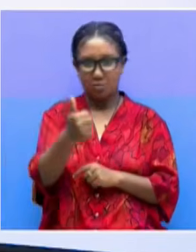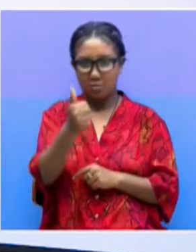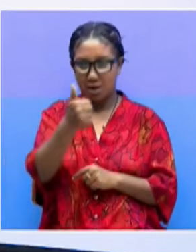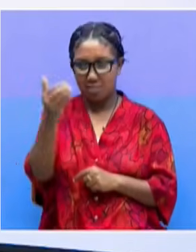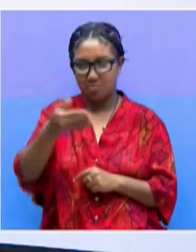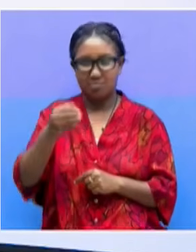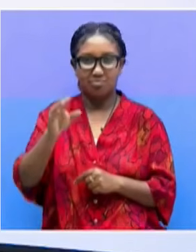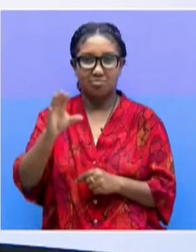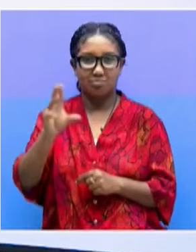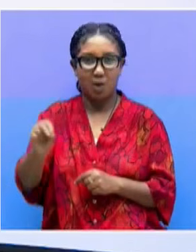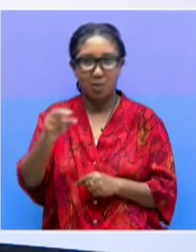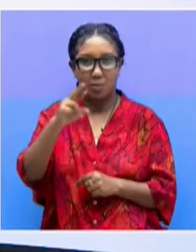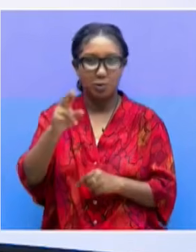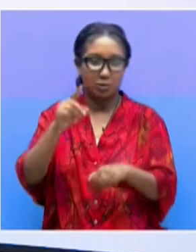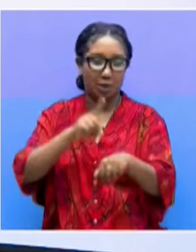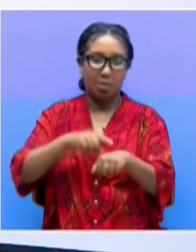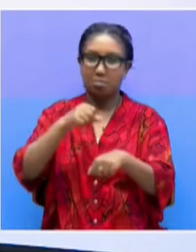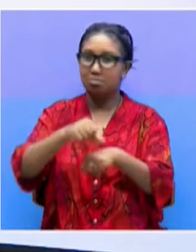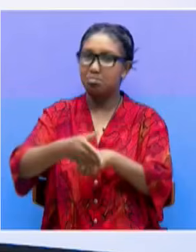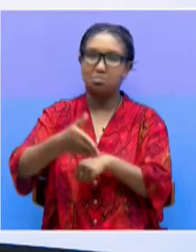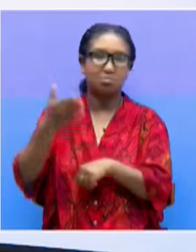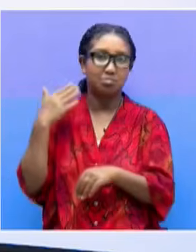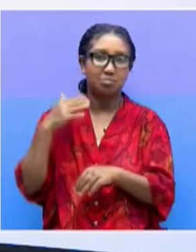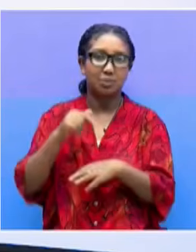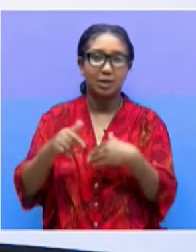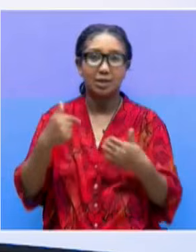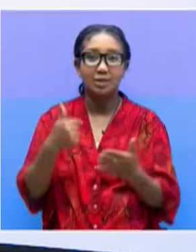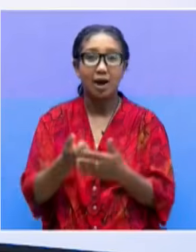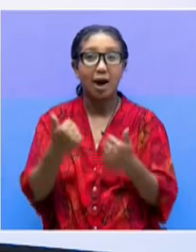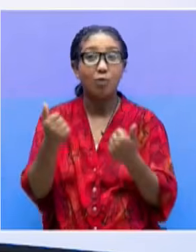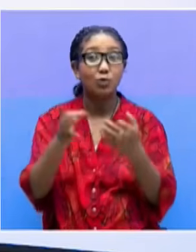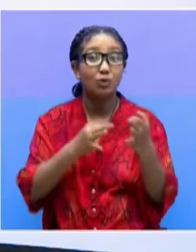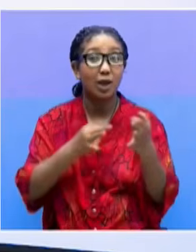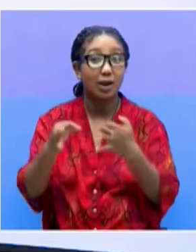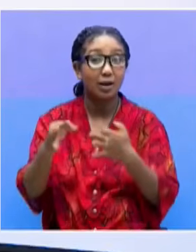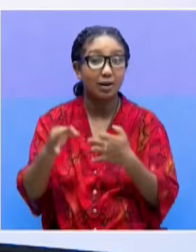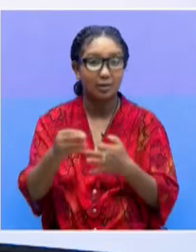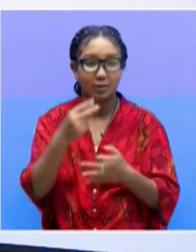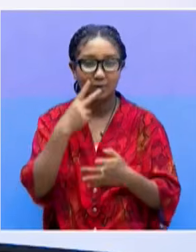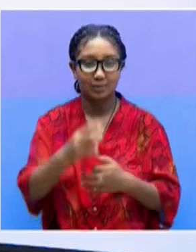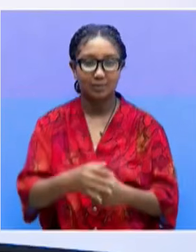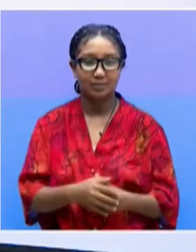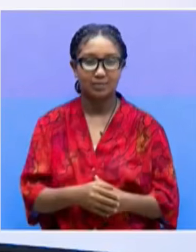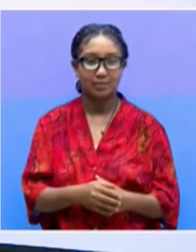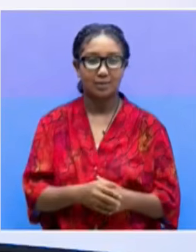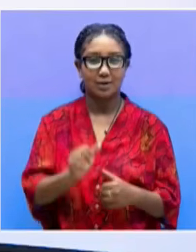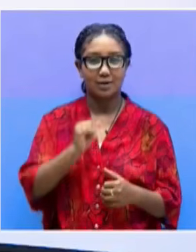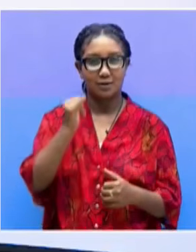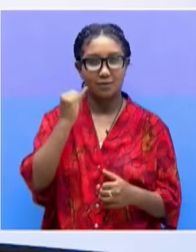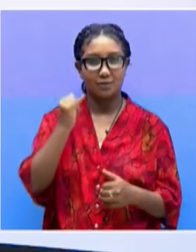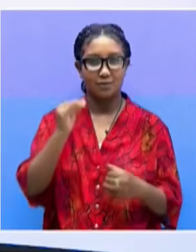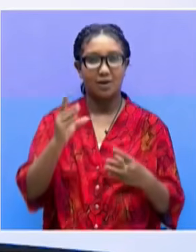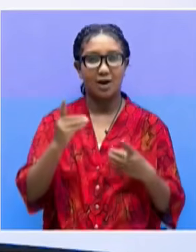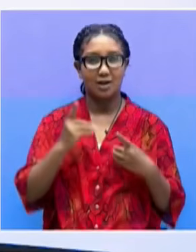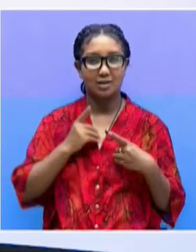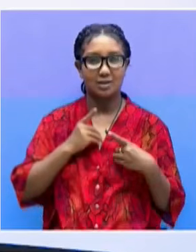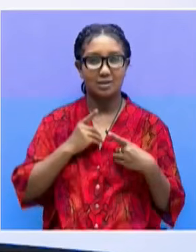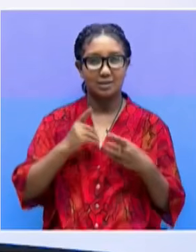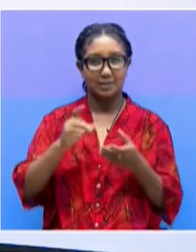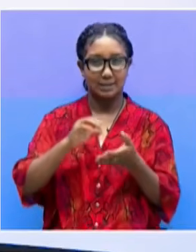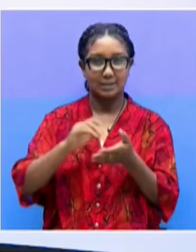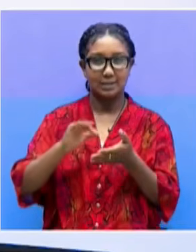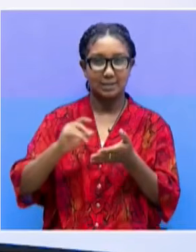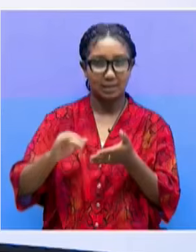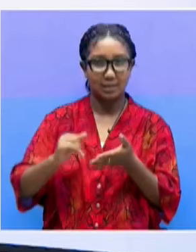Why? Because of the time. So, how do we tell the time? Look, if I had